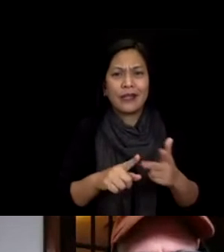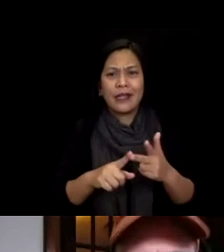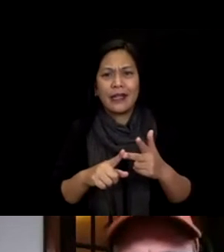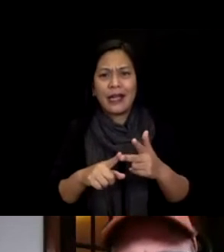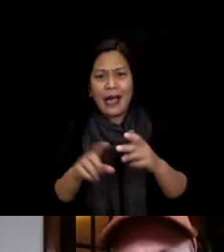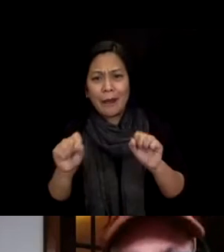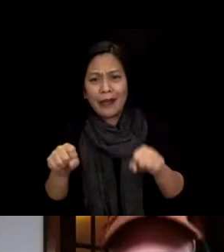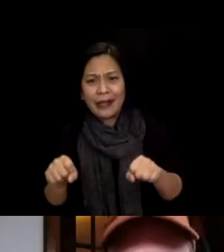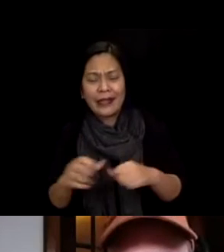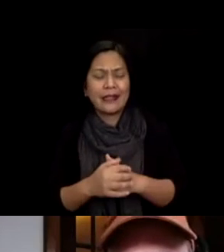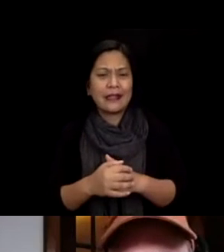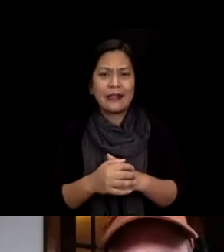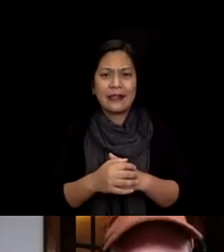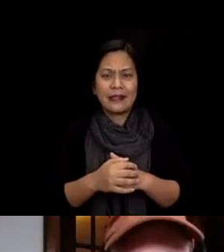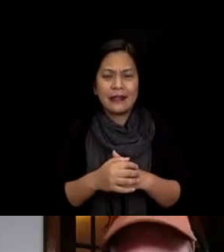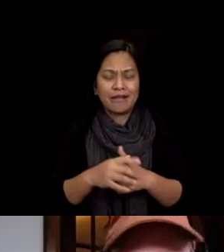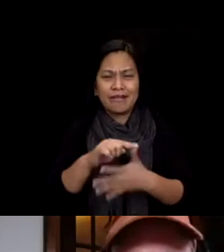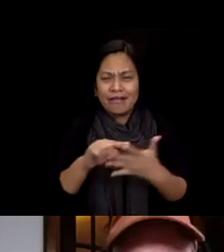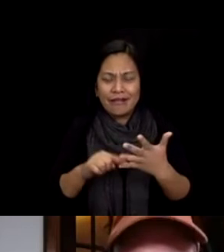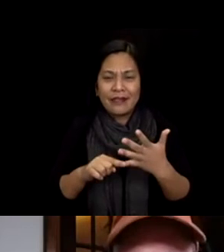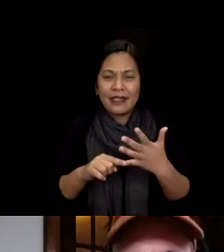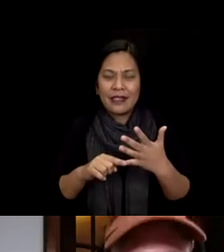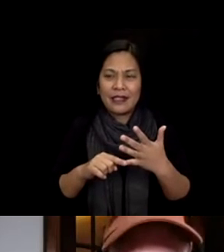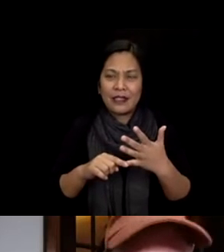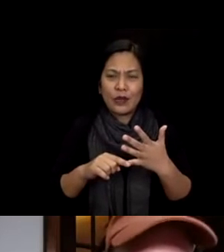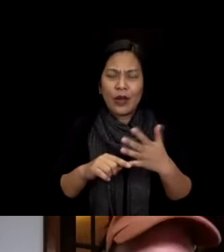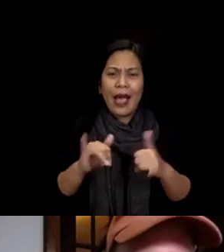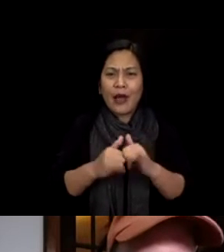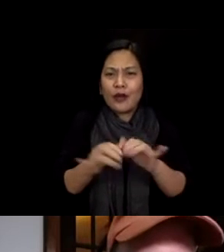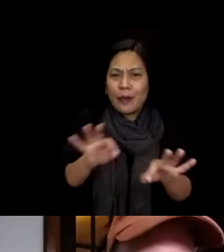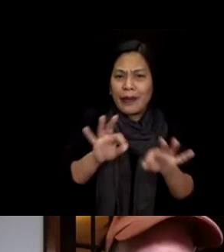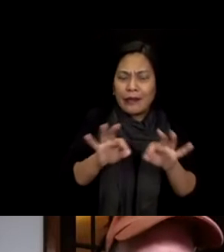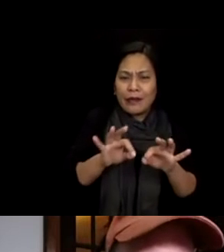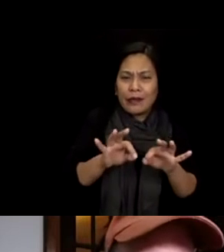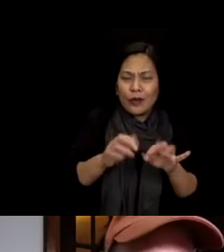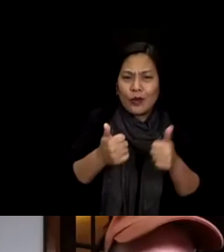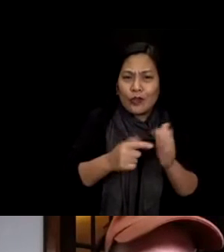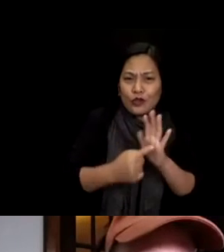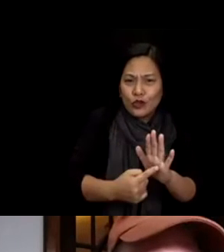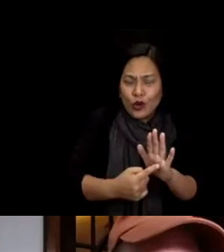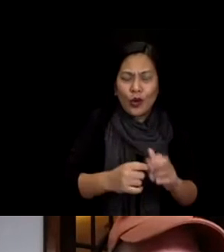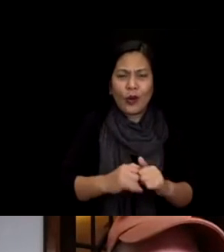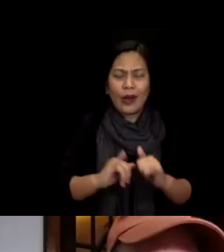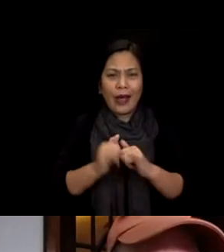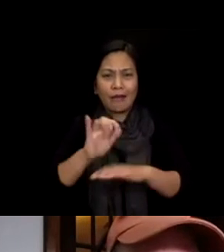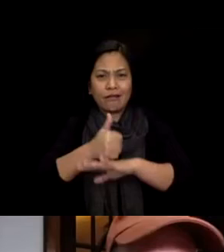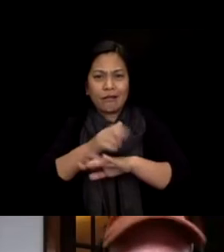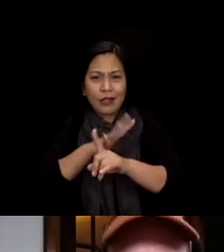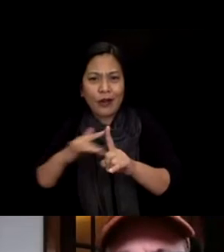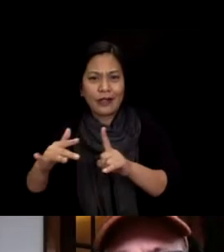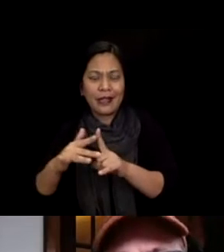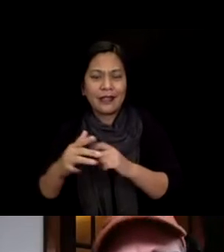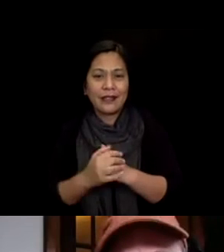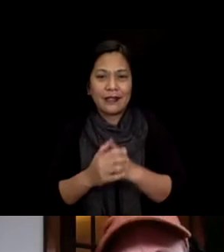but also, yeah, the kinds of works that are presented or not, and how they're contextualized, and all that important stuff.